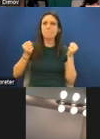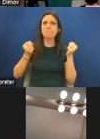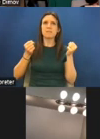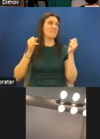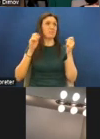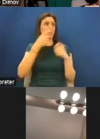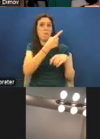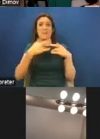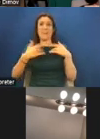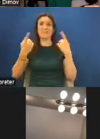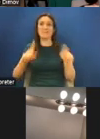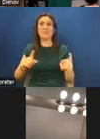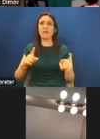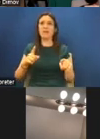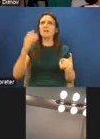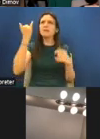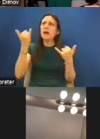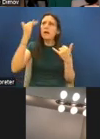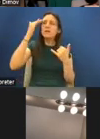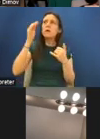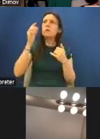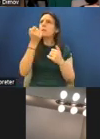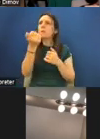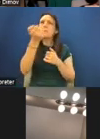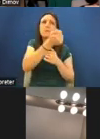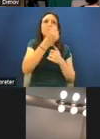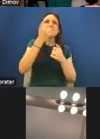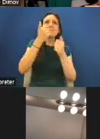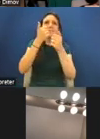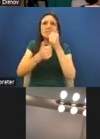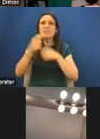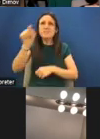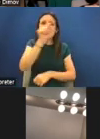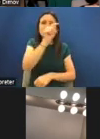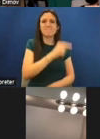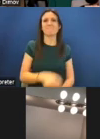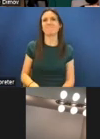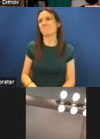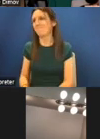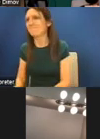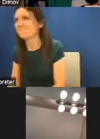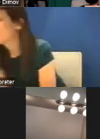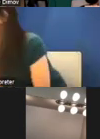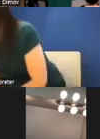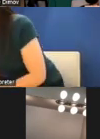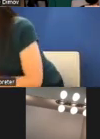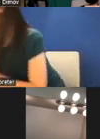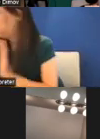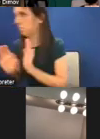that one activity. And now I know a little bit more about everybody else. Everybody else knows a little bit more about us, right? Each of us.